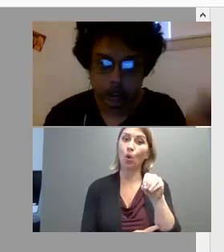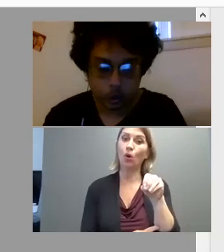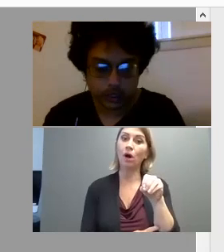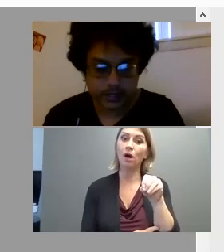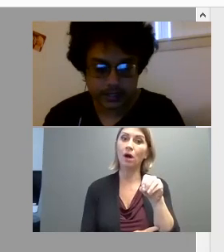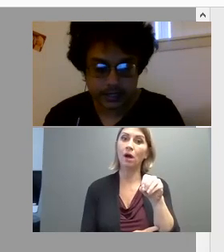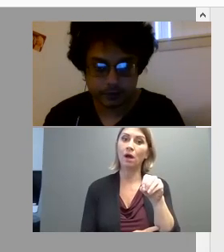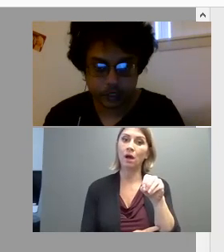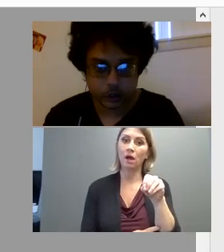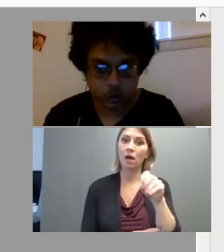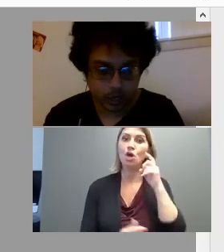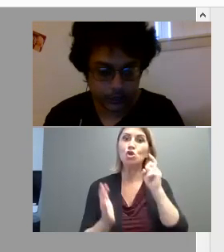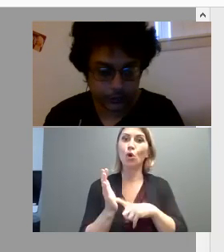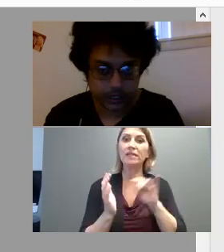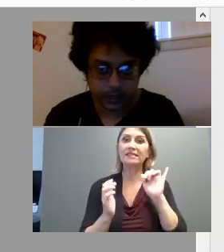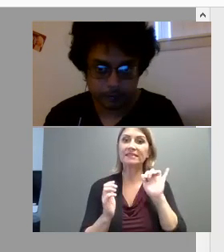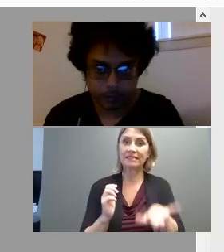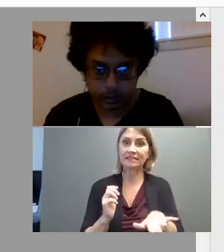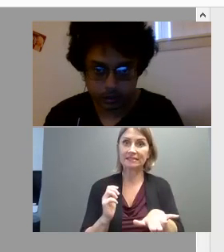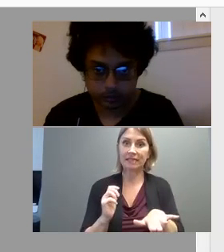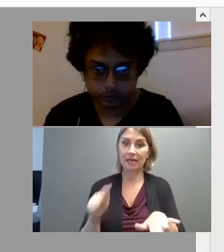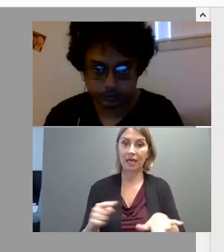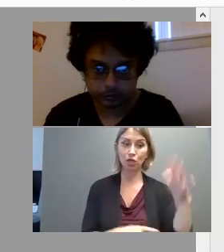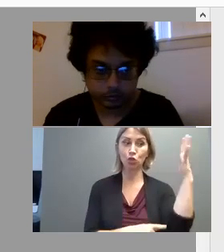Abdul Rahman, notice this carefully. So a tree,